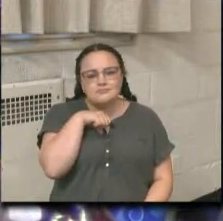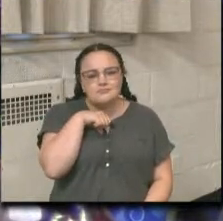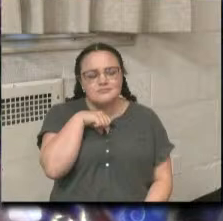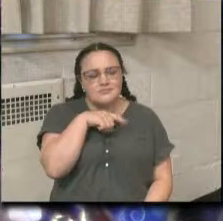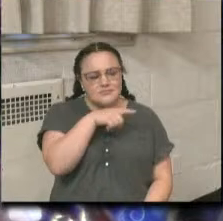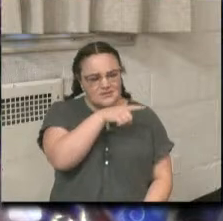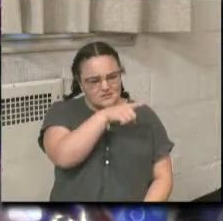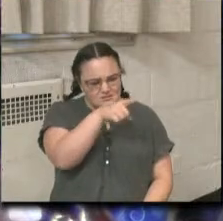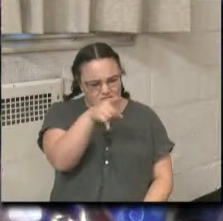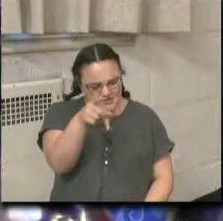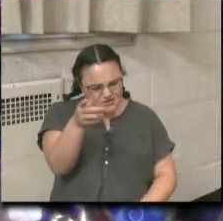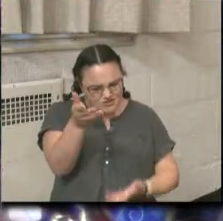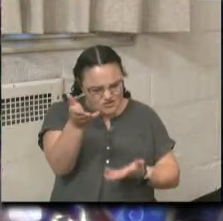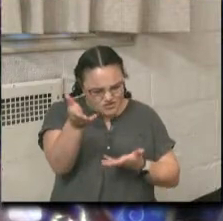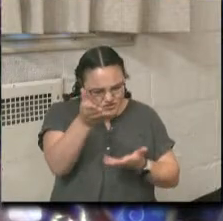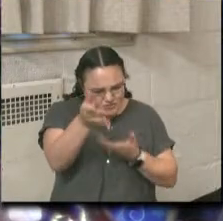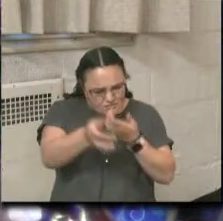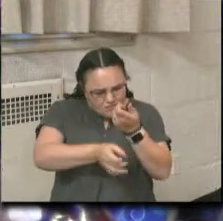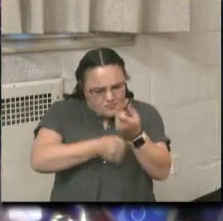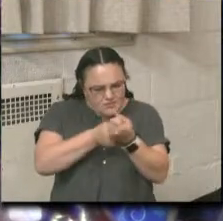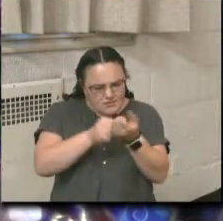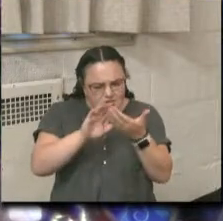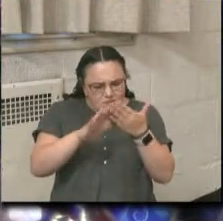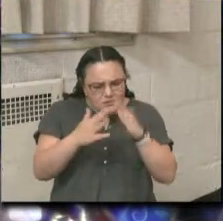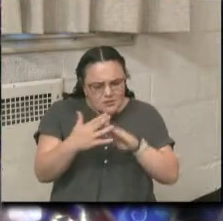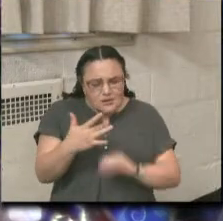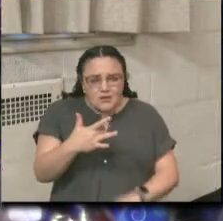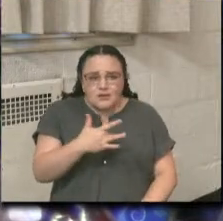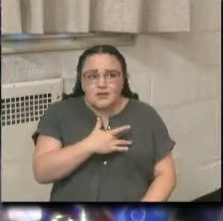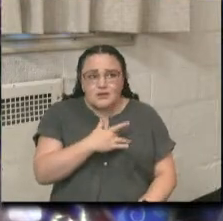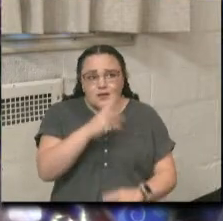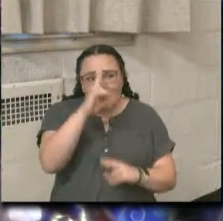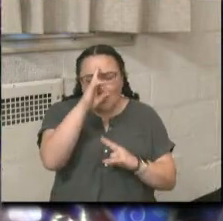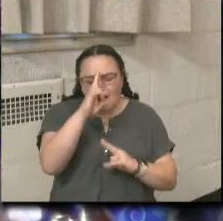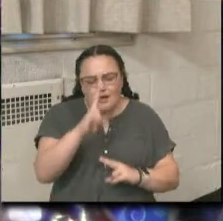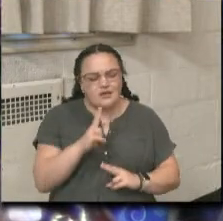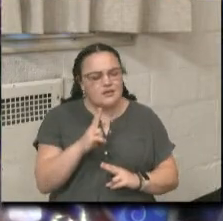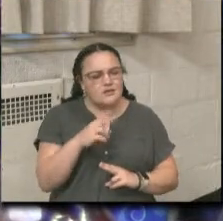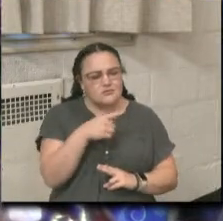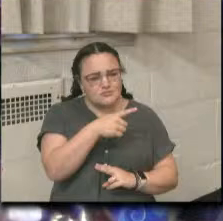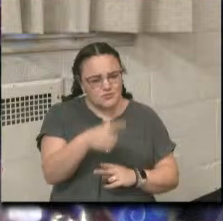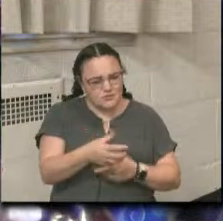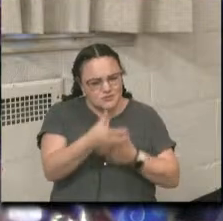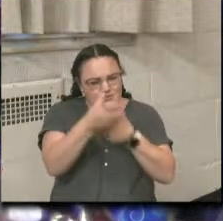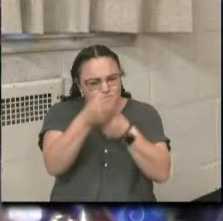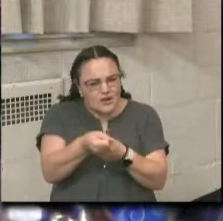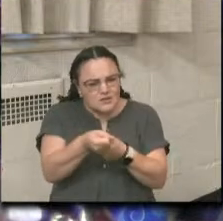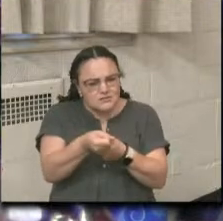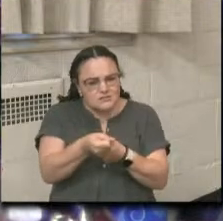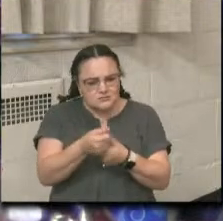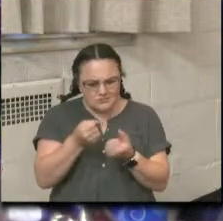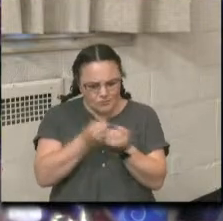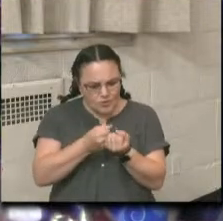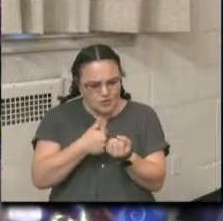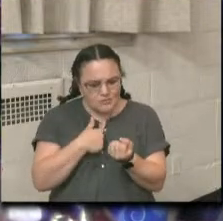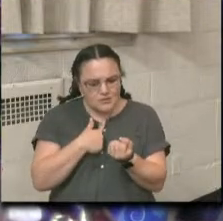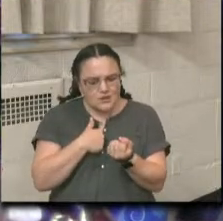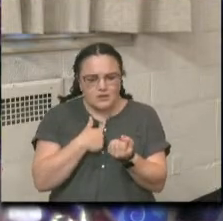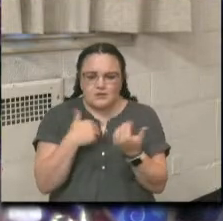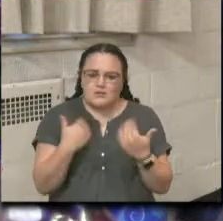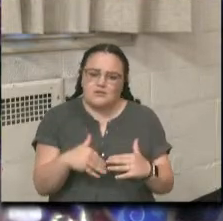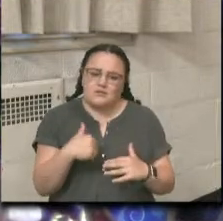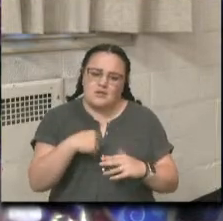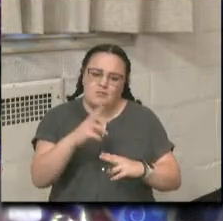Prince George's County Public Schools community, and I'm deeply appreciative of the trust and support that you've shown me during my tenure on the Board